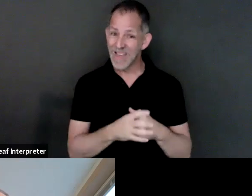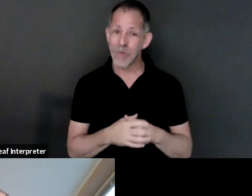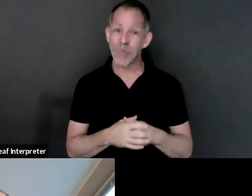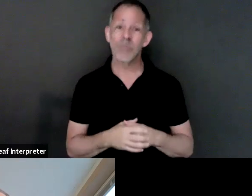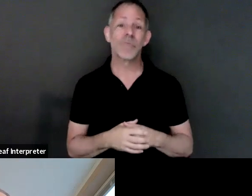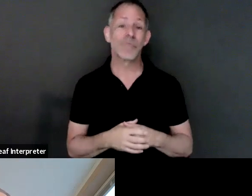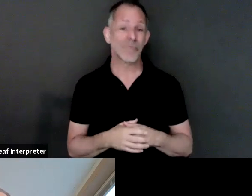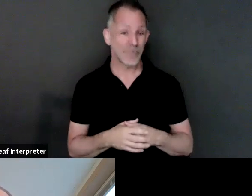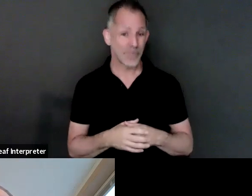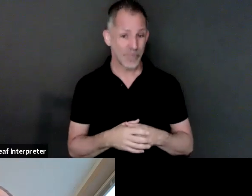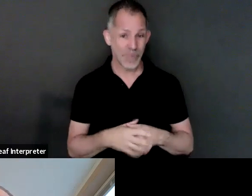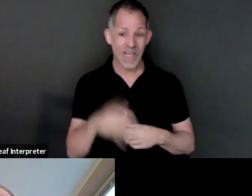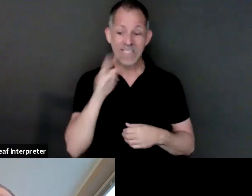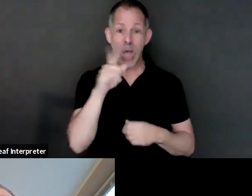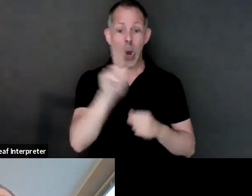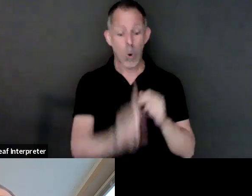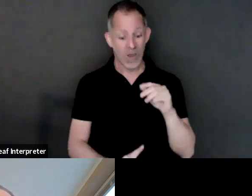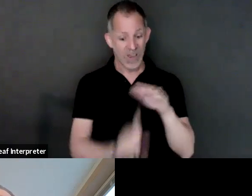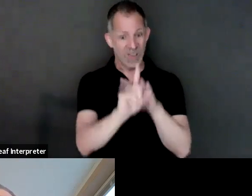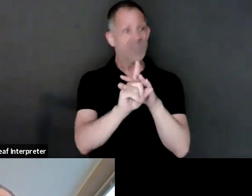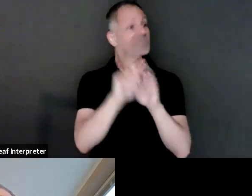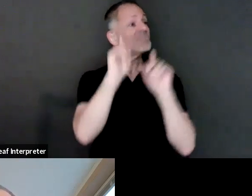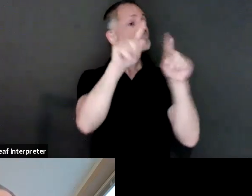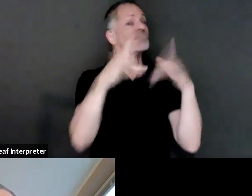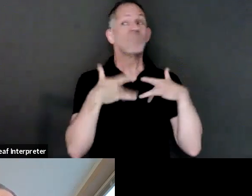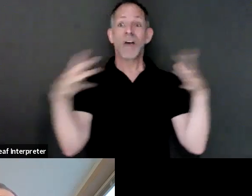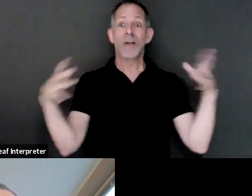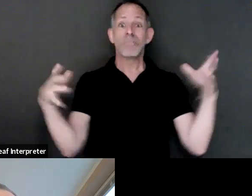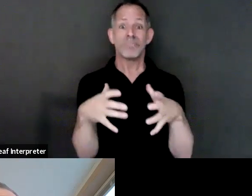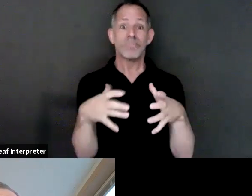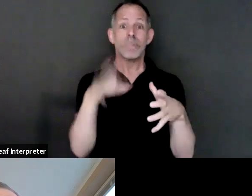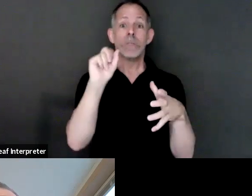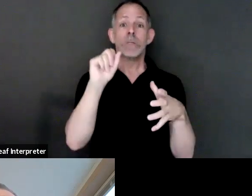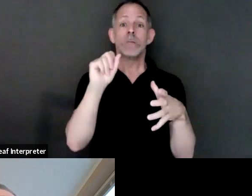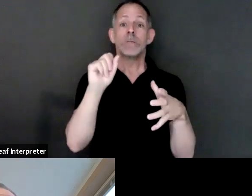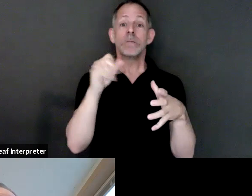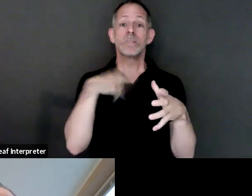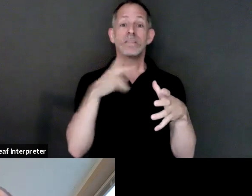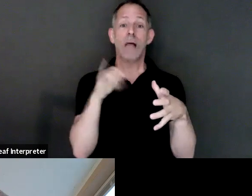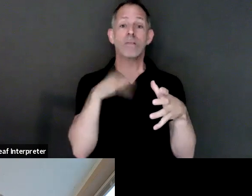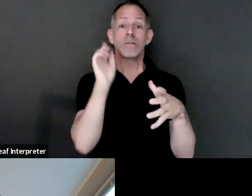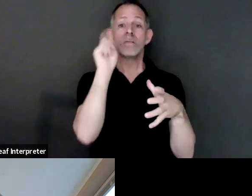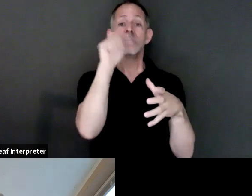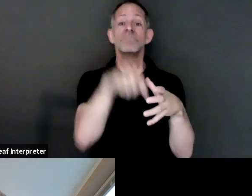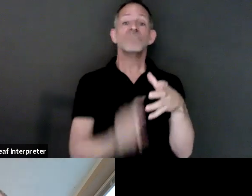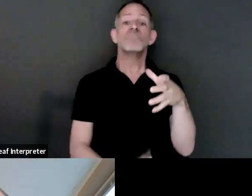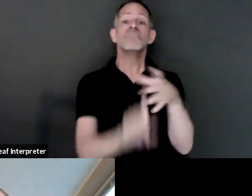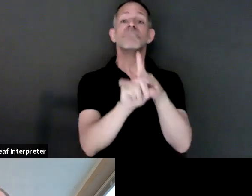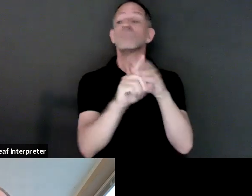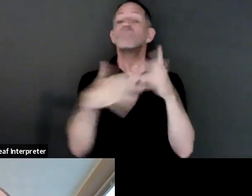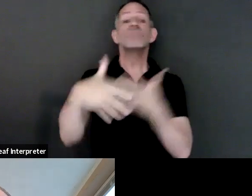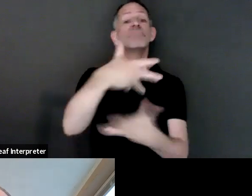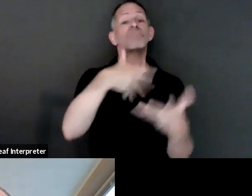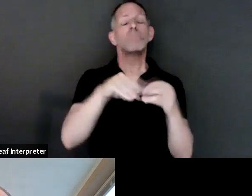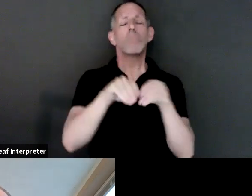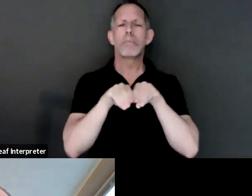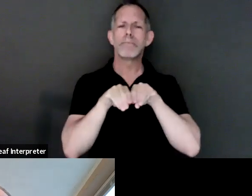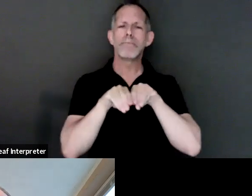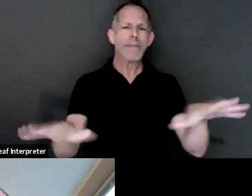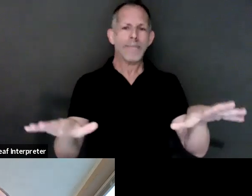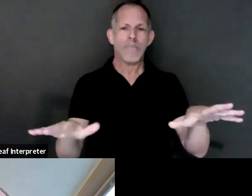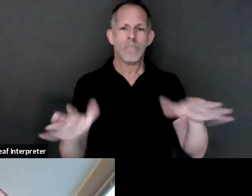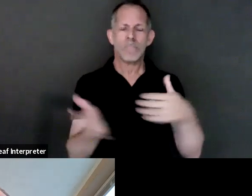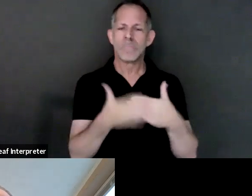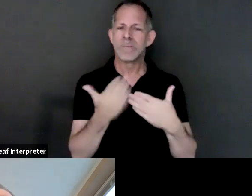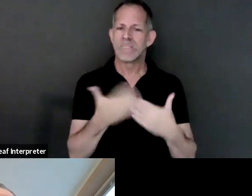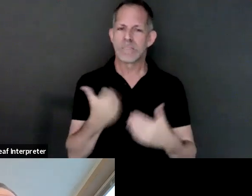with the rapid increase in the Delta strain and all cases here in Snohomish County, in Washington State, and throughout the country. Now